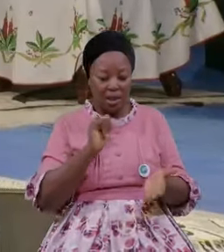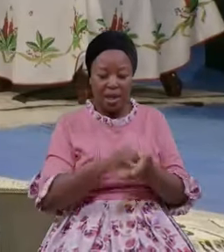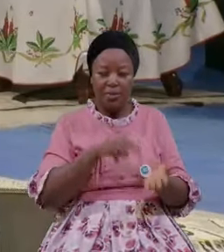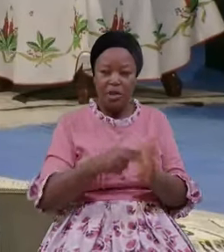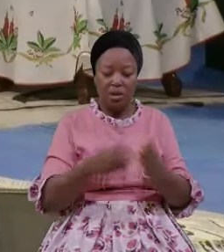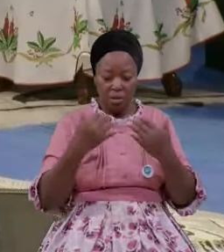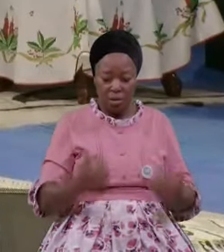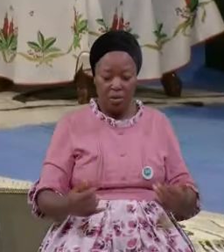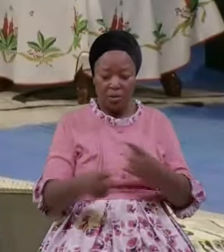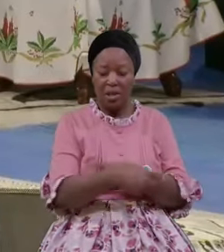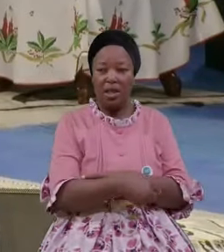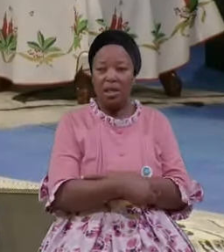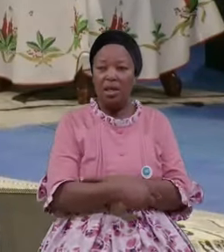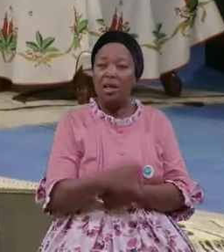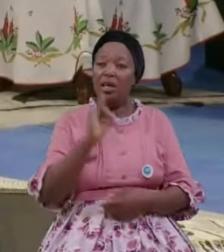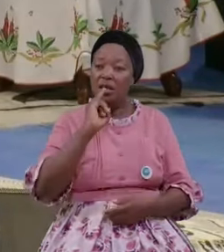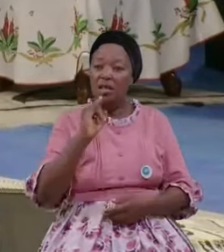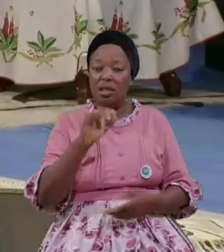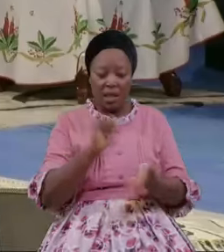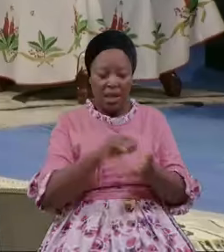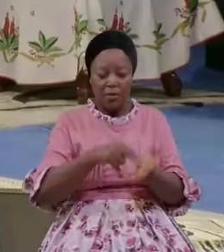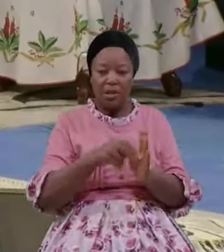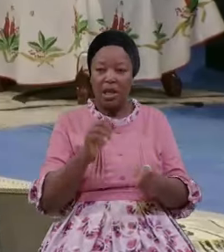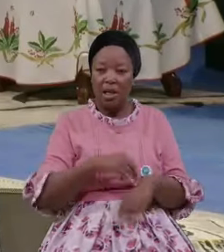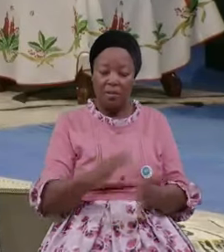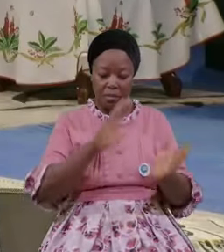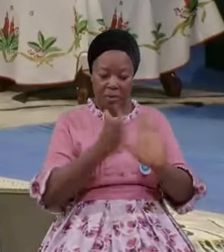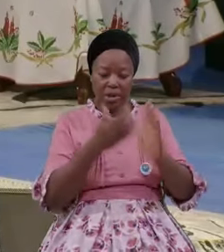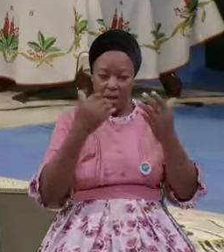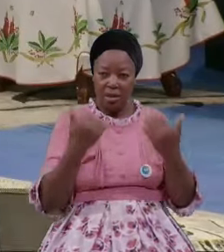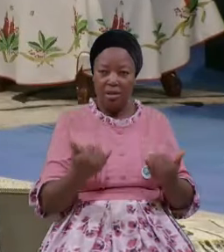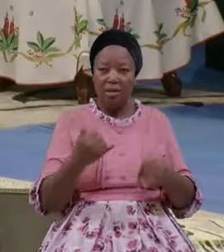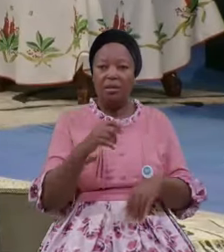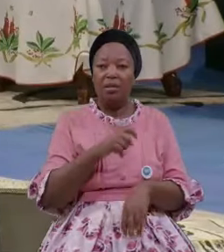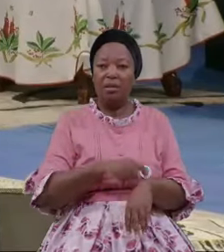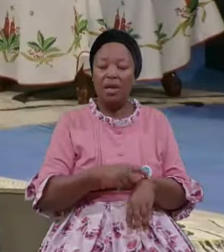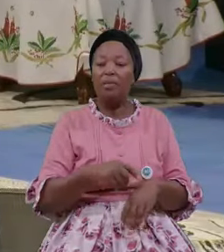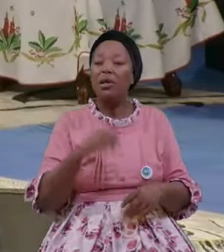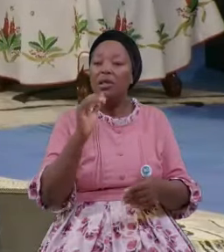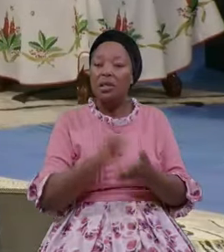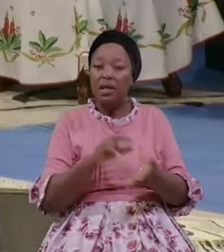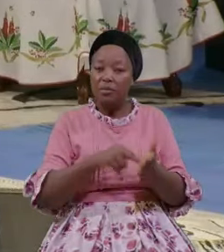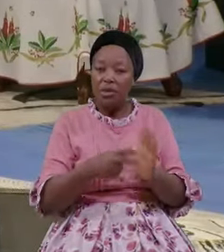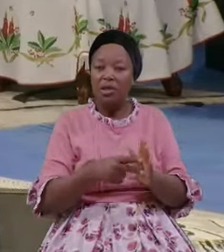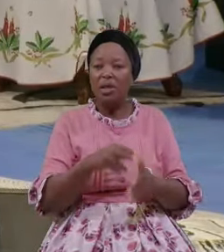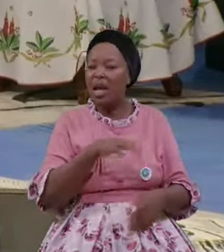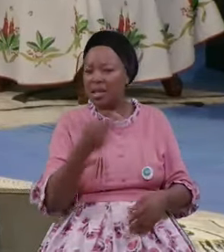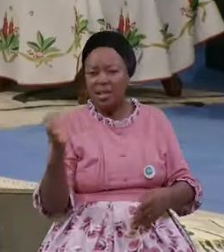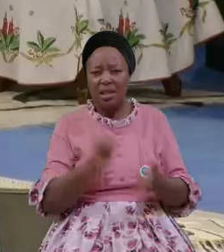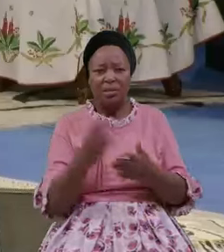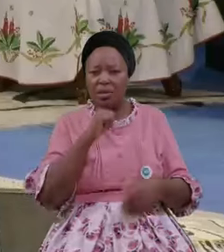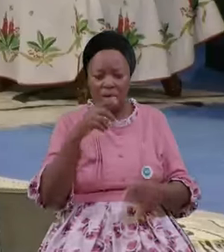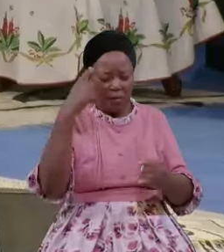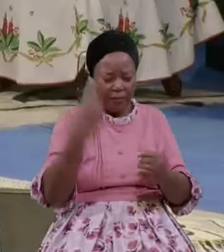means at the present time. Is, whatever was not finalized before,